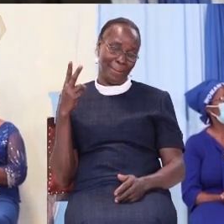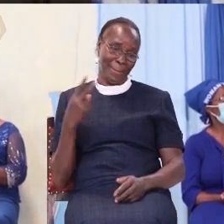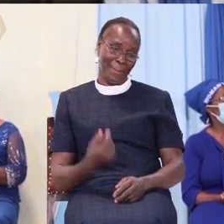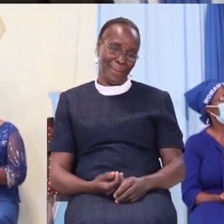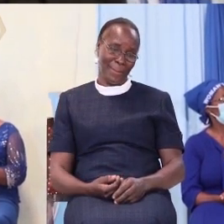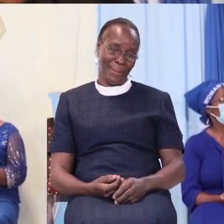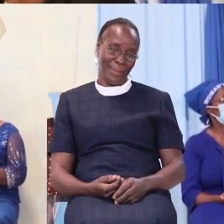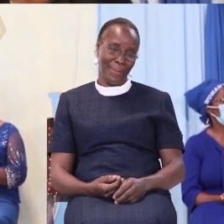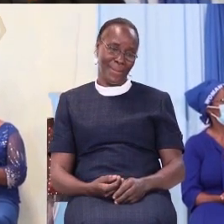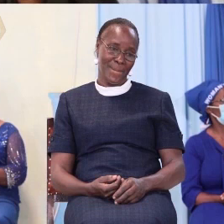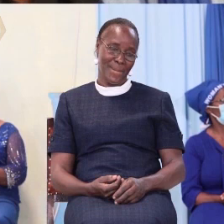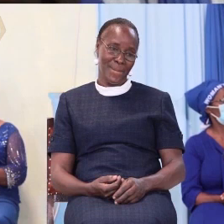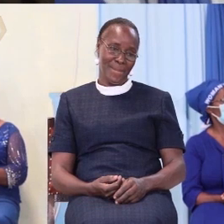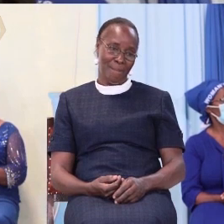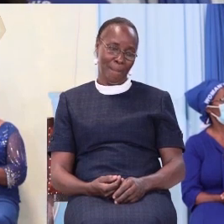it is good to know